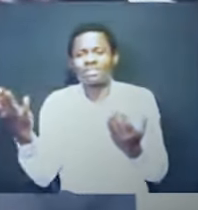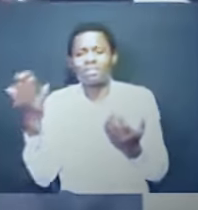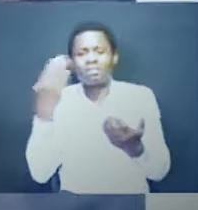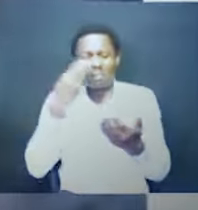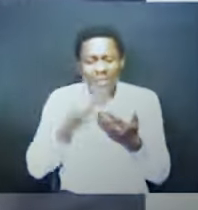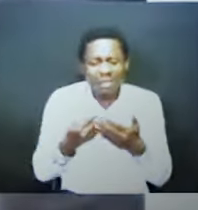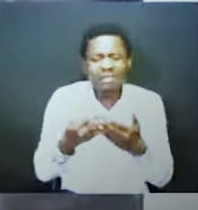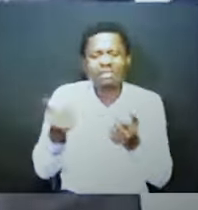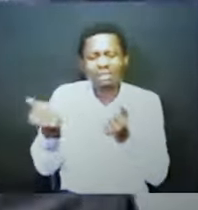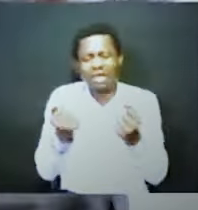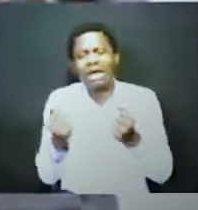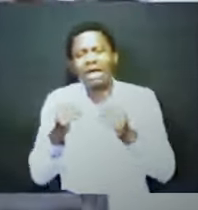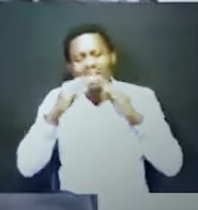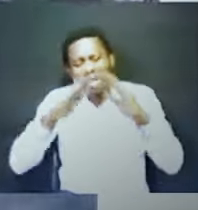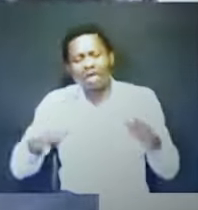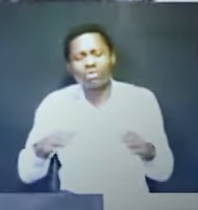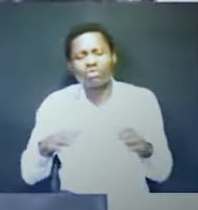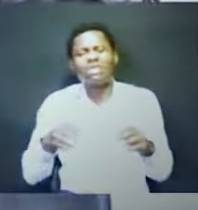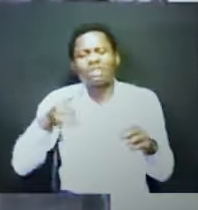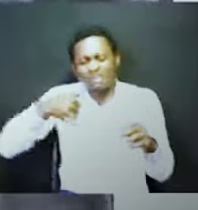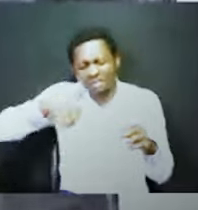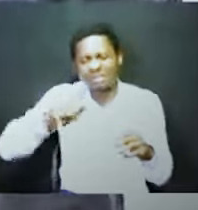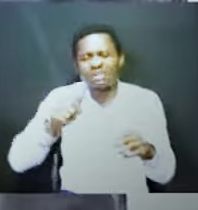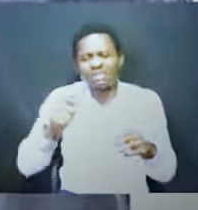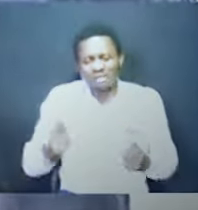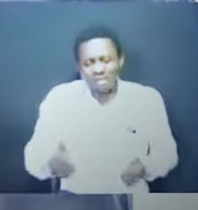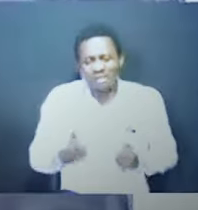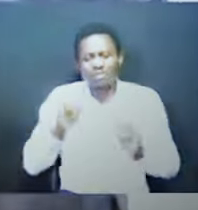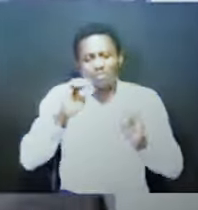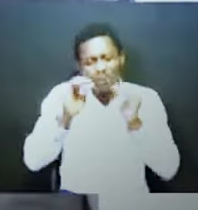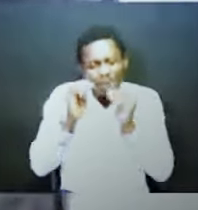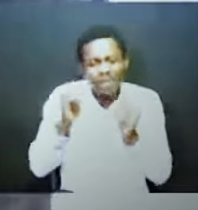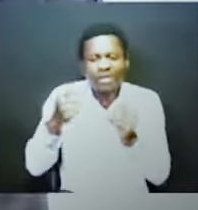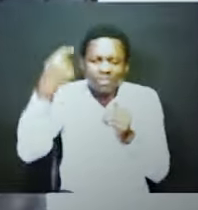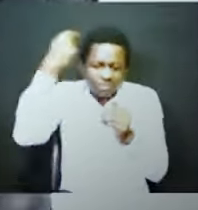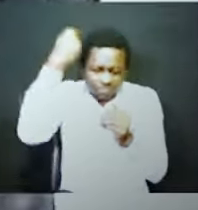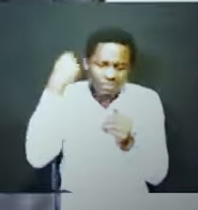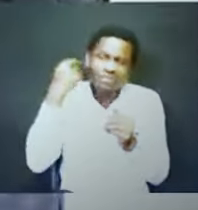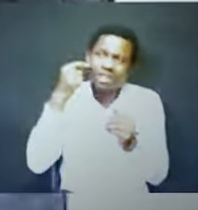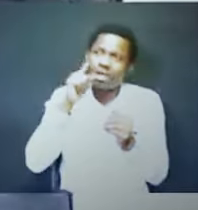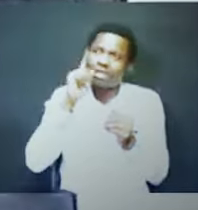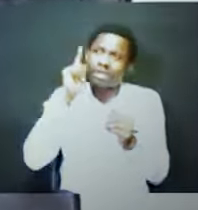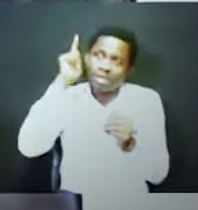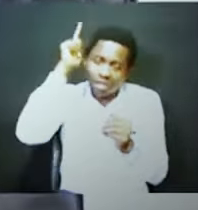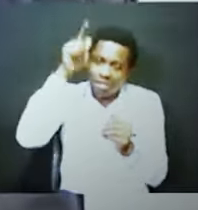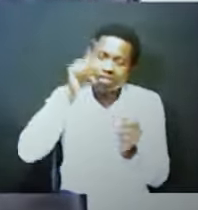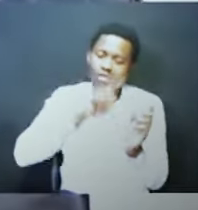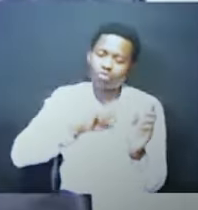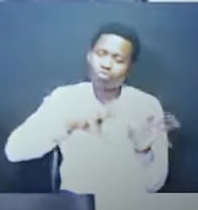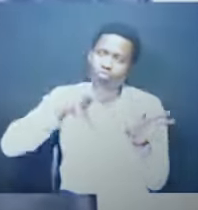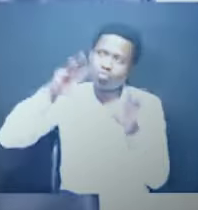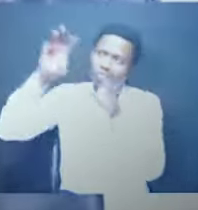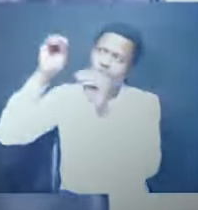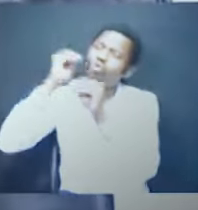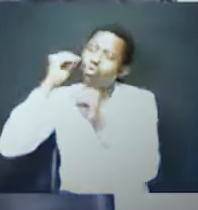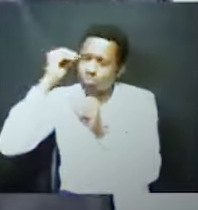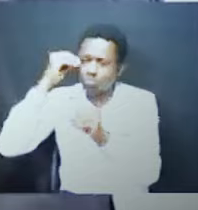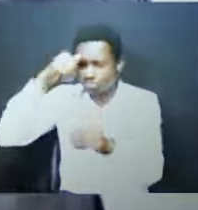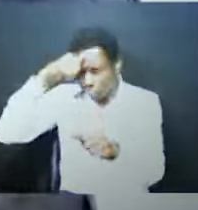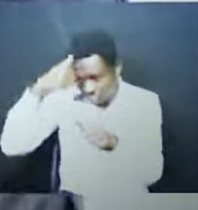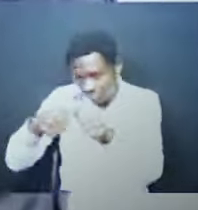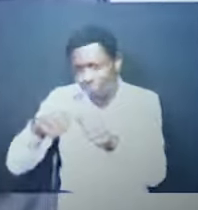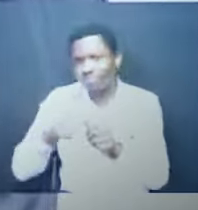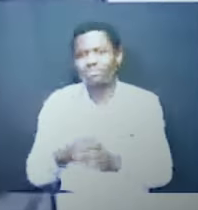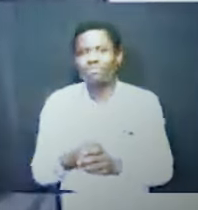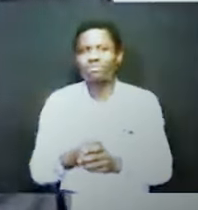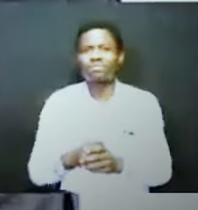di wiase mu ni o manyina akra hira wa wo modie ntina mu se hoho. Remember that one day we will be going home. Kai said that chin ebeko fie. And